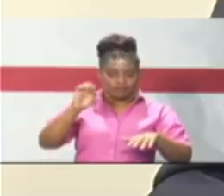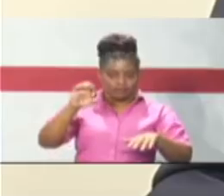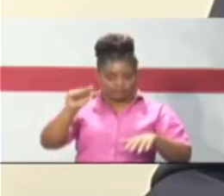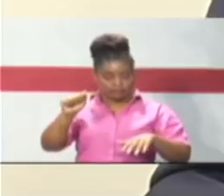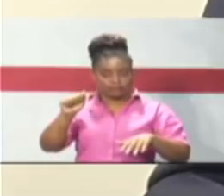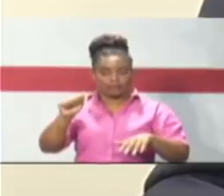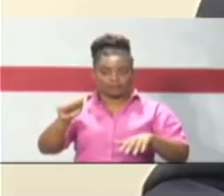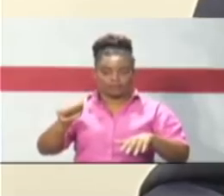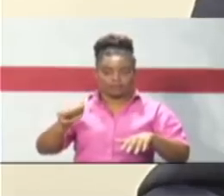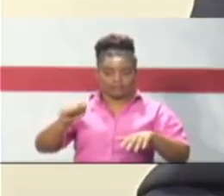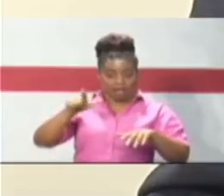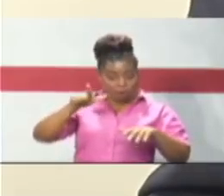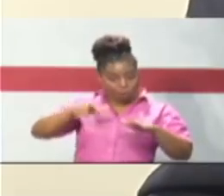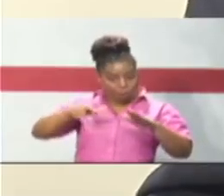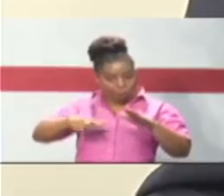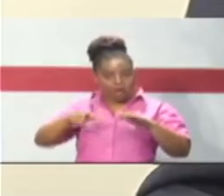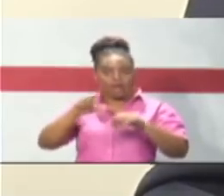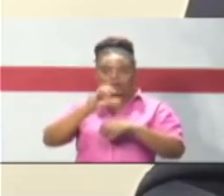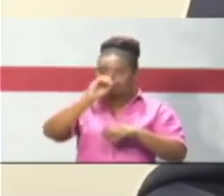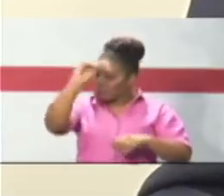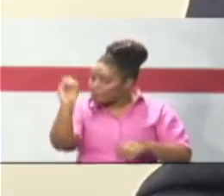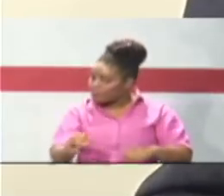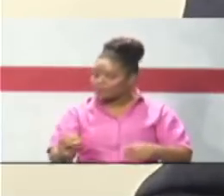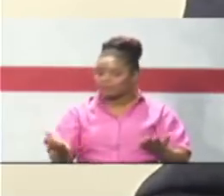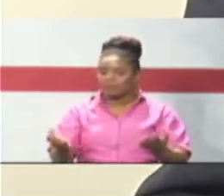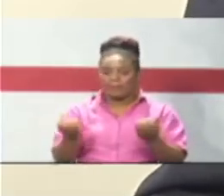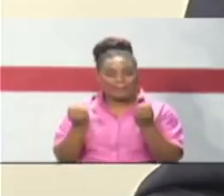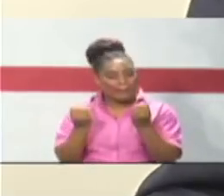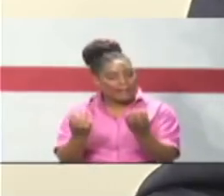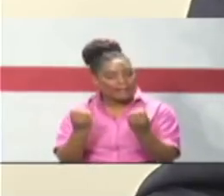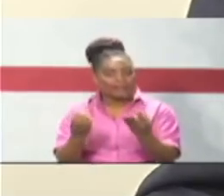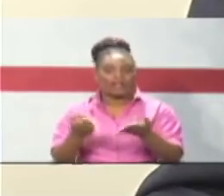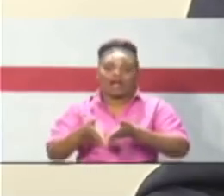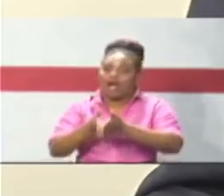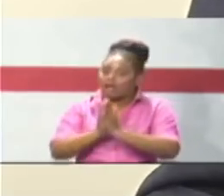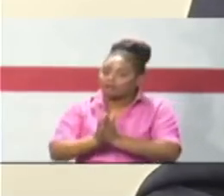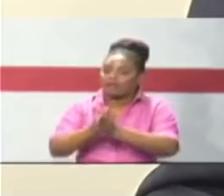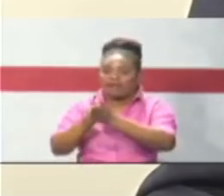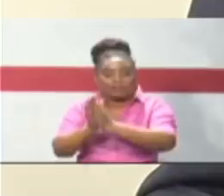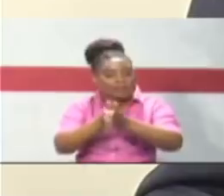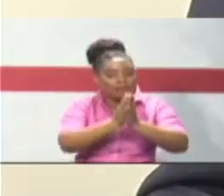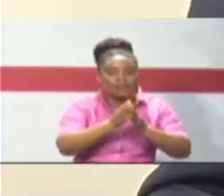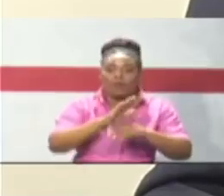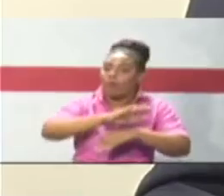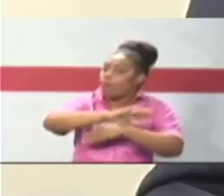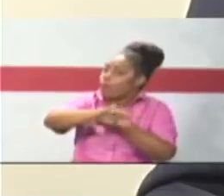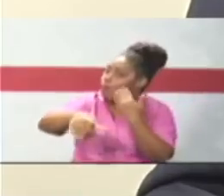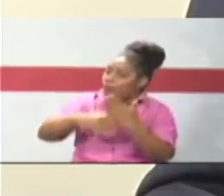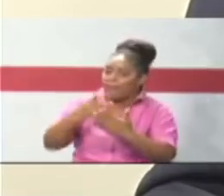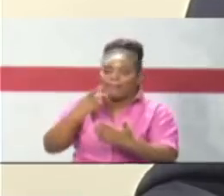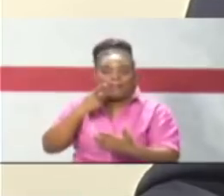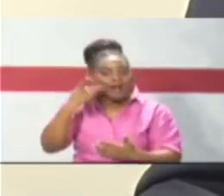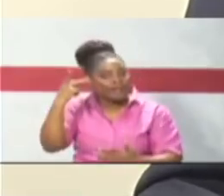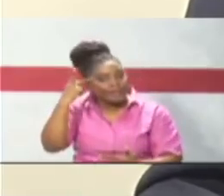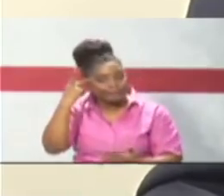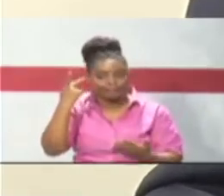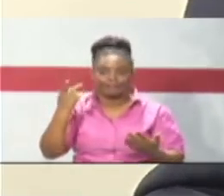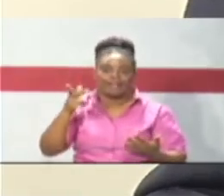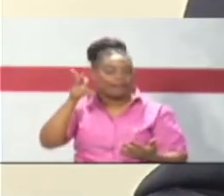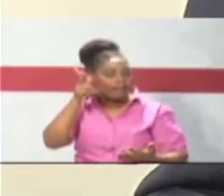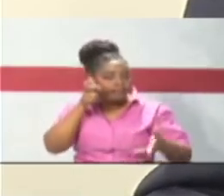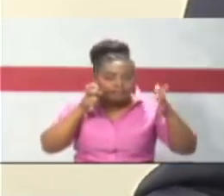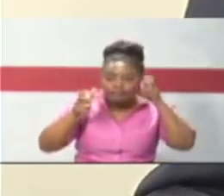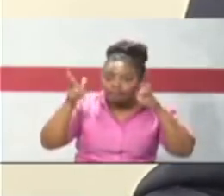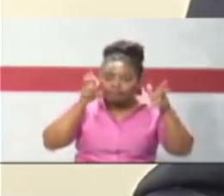below? I urge every parent to replay what Minister Nyan Gatsby Dolly said last night. And